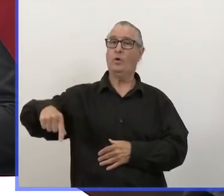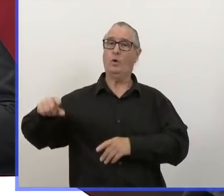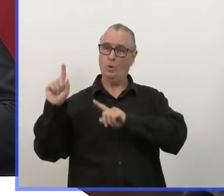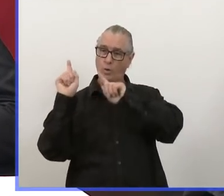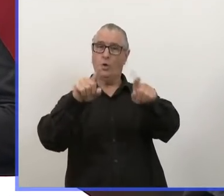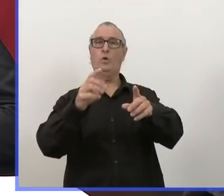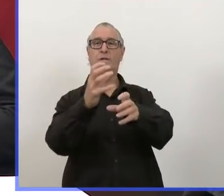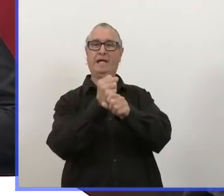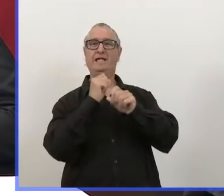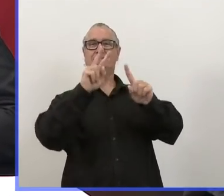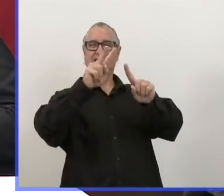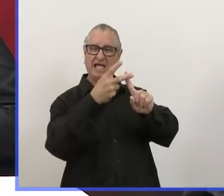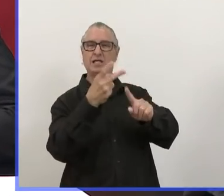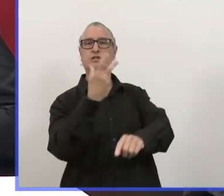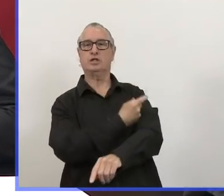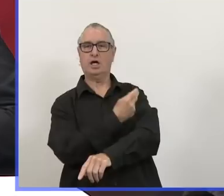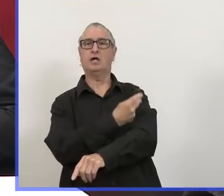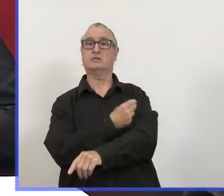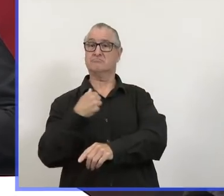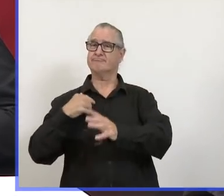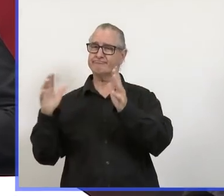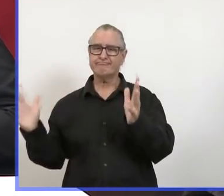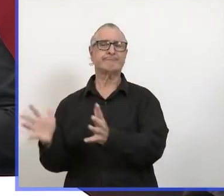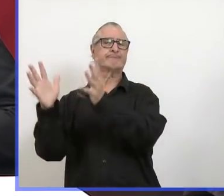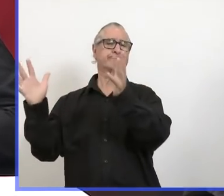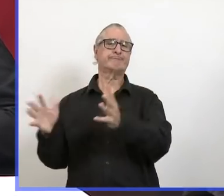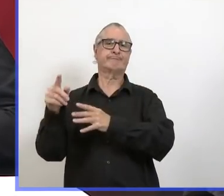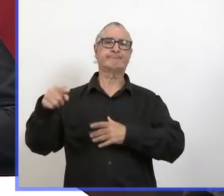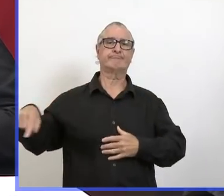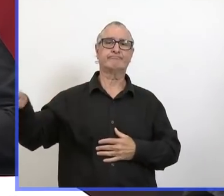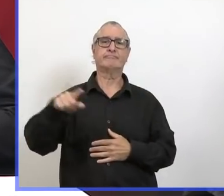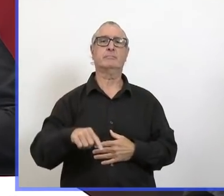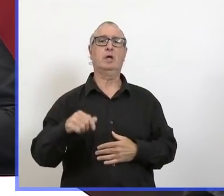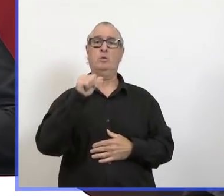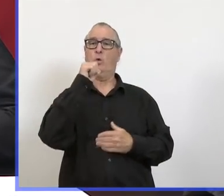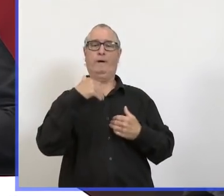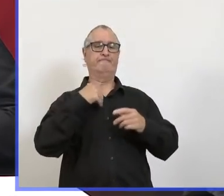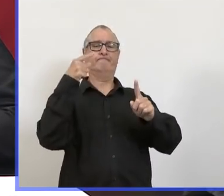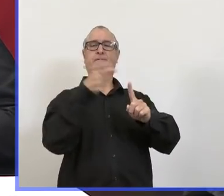that. I don't have any specific numbers for you, though.